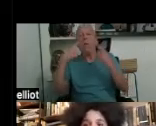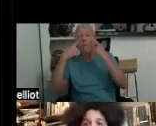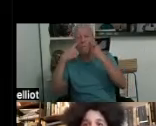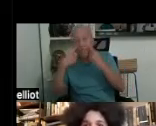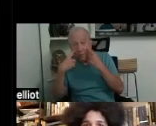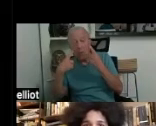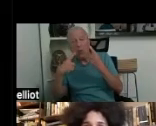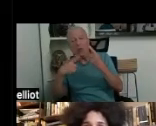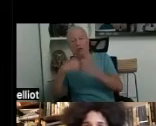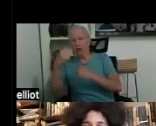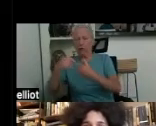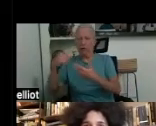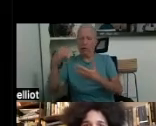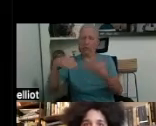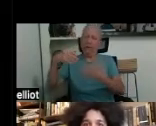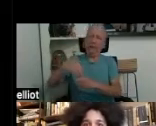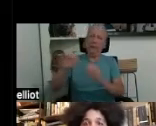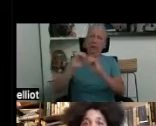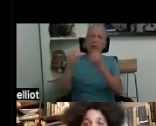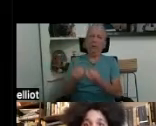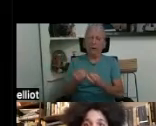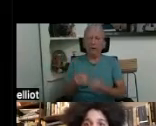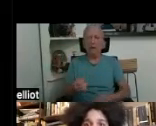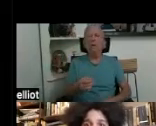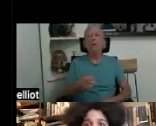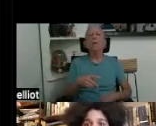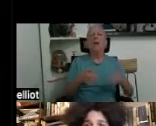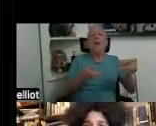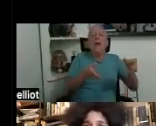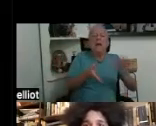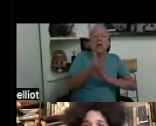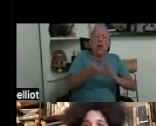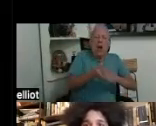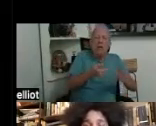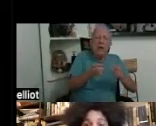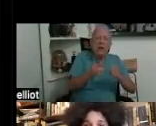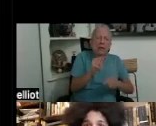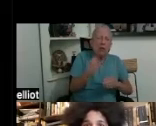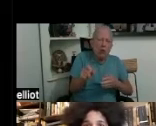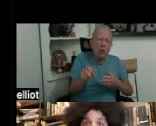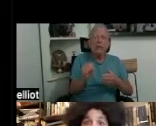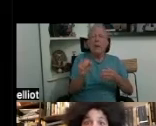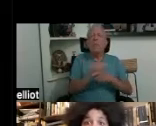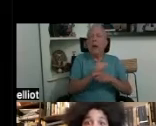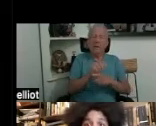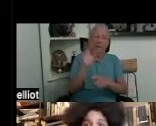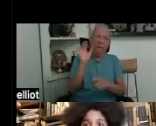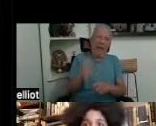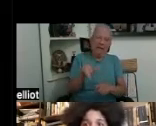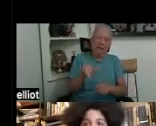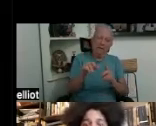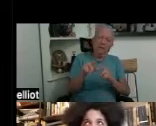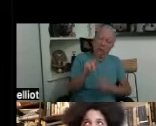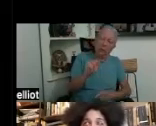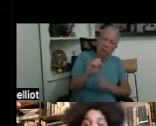visible structures of an organization. And governance tools and processes are just that. They are tools.